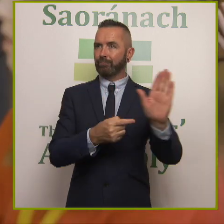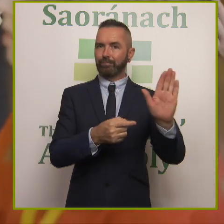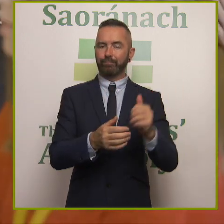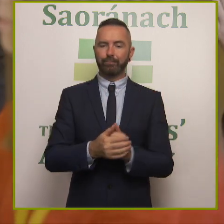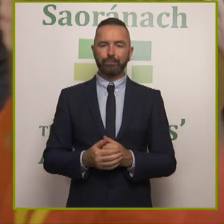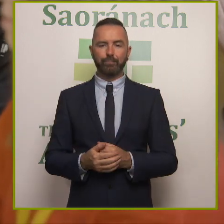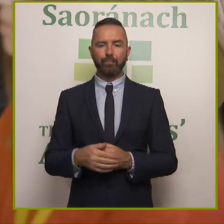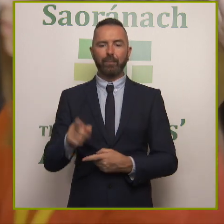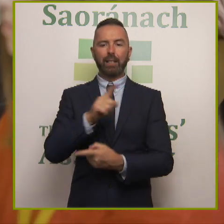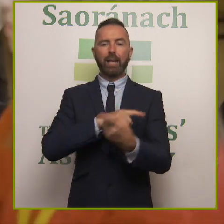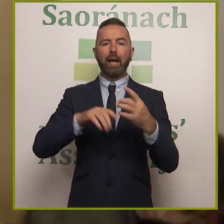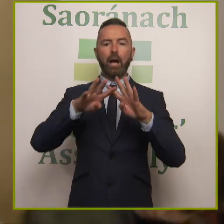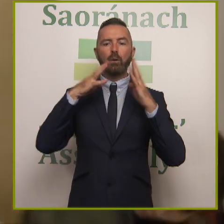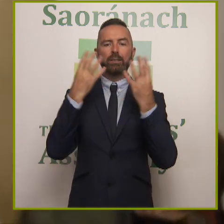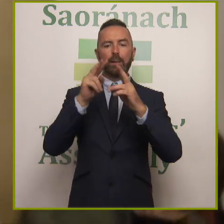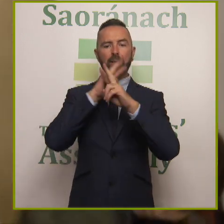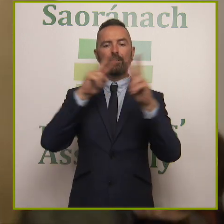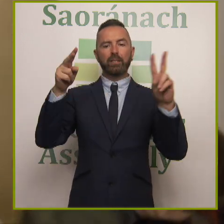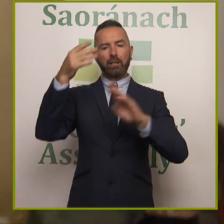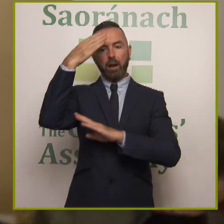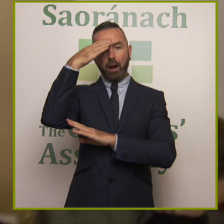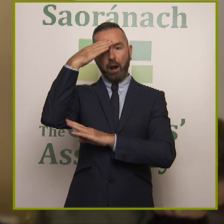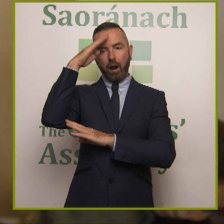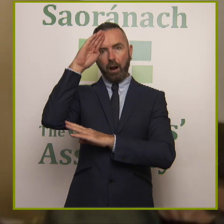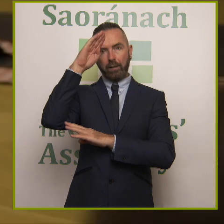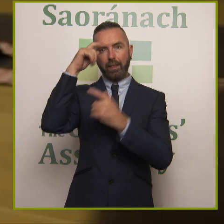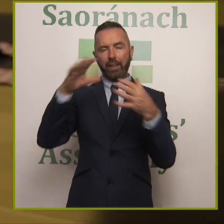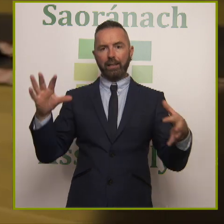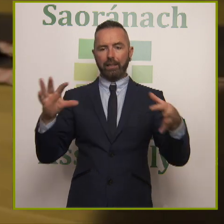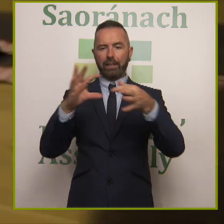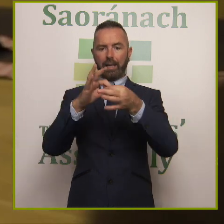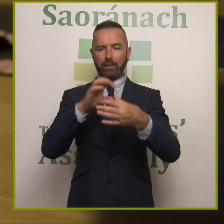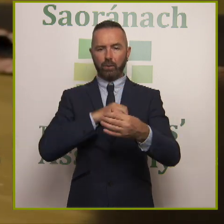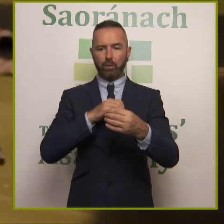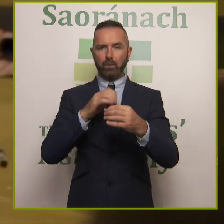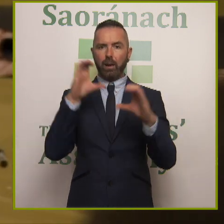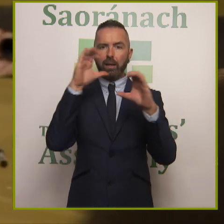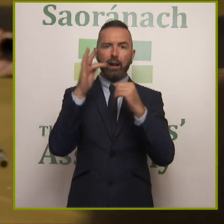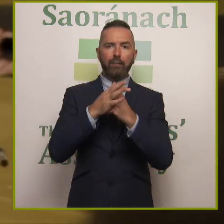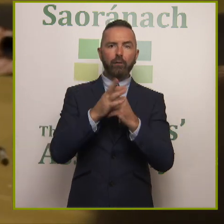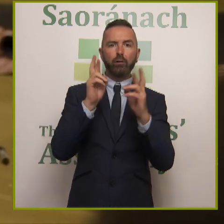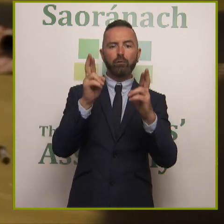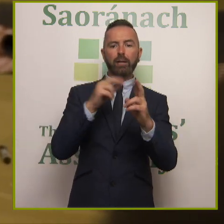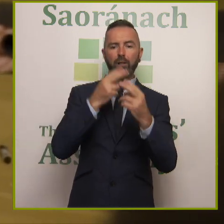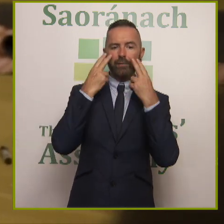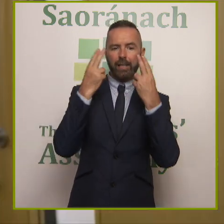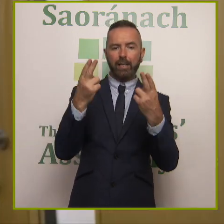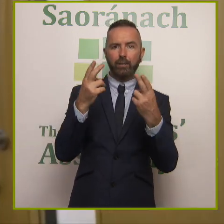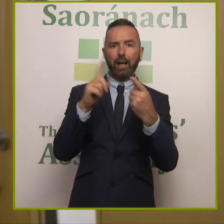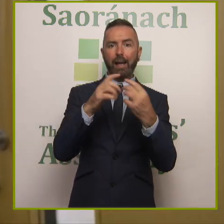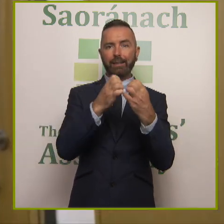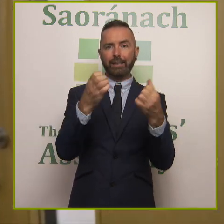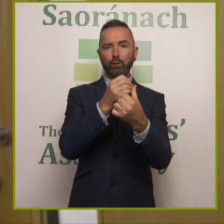Our Assembly's vision is an Ireland where we are connected to and care for the rights of nature and each